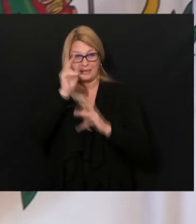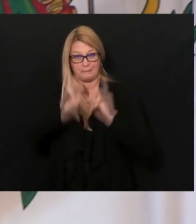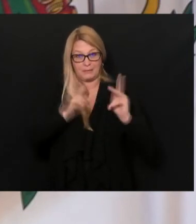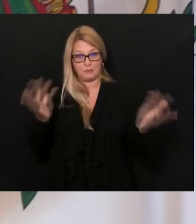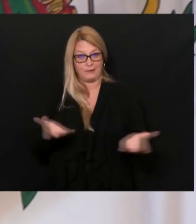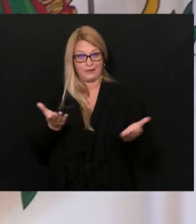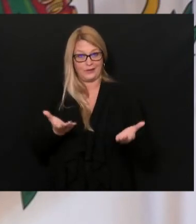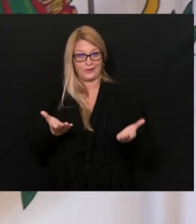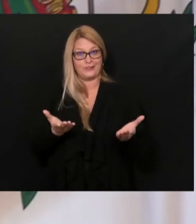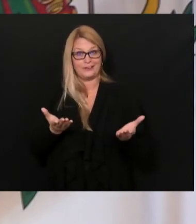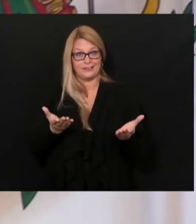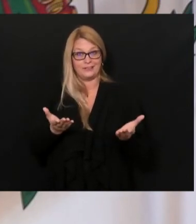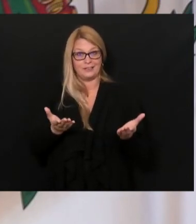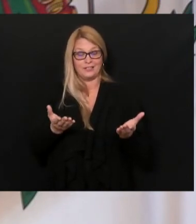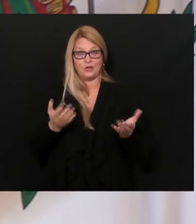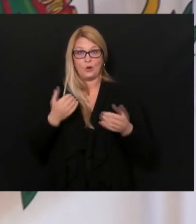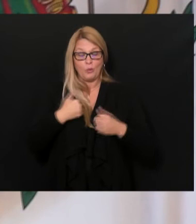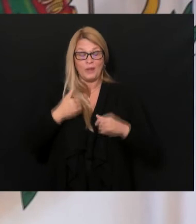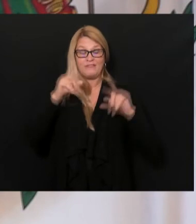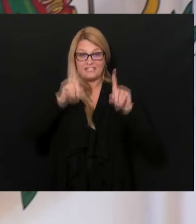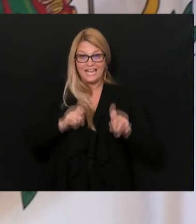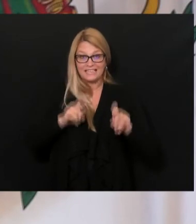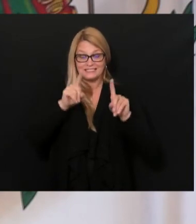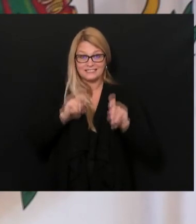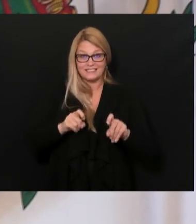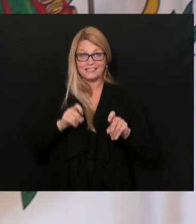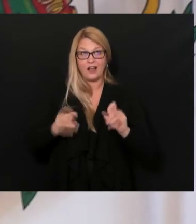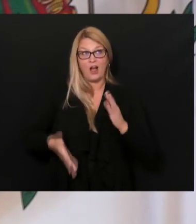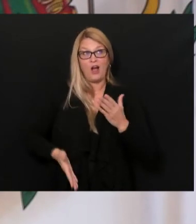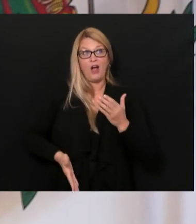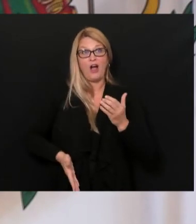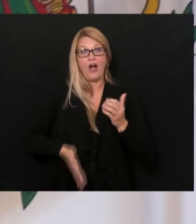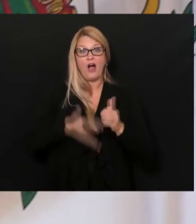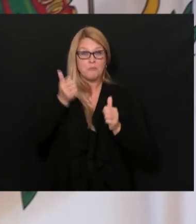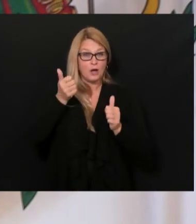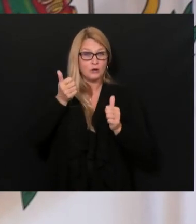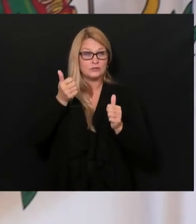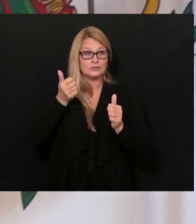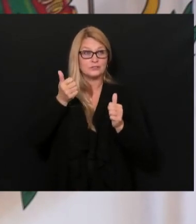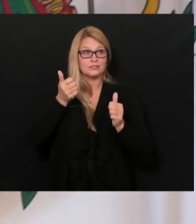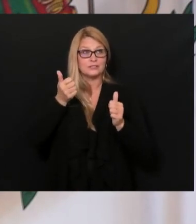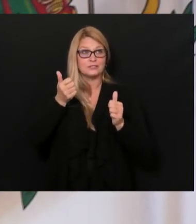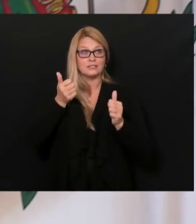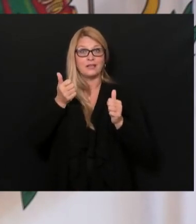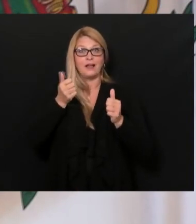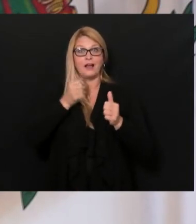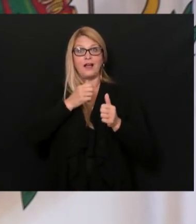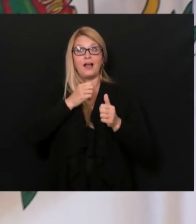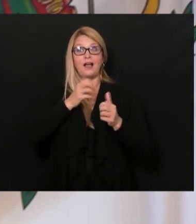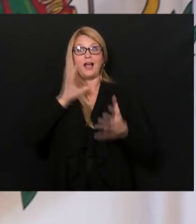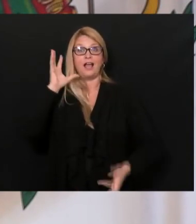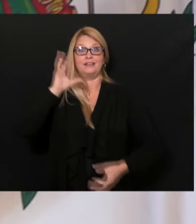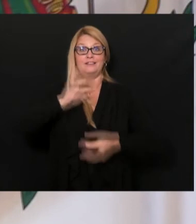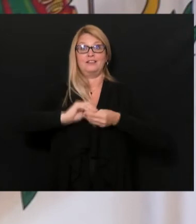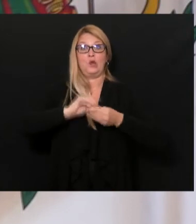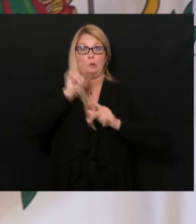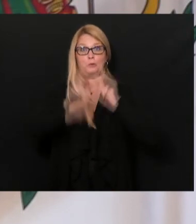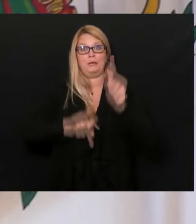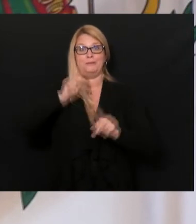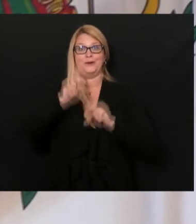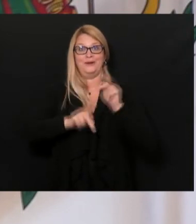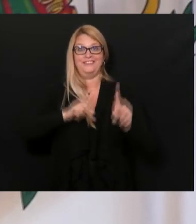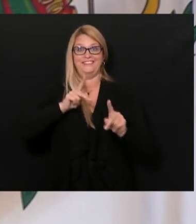people. We've tested almost as many tests as we have total people.